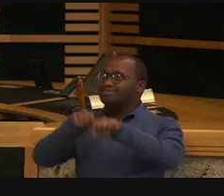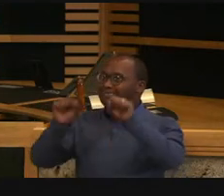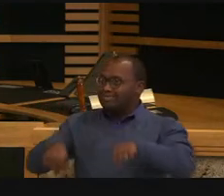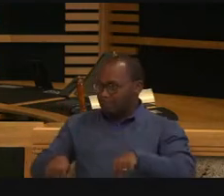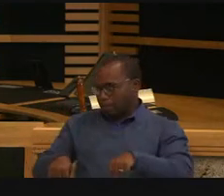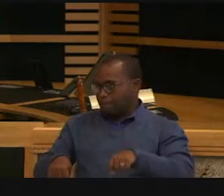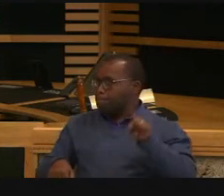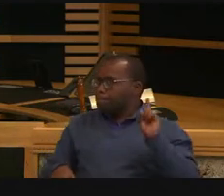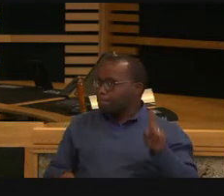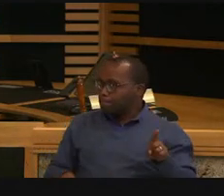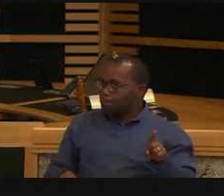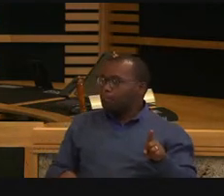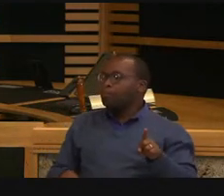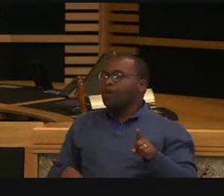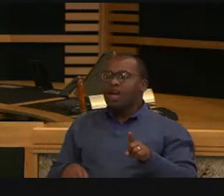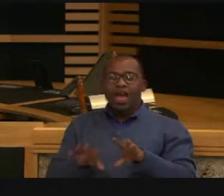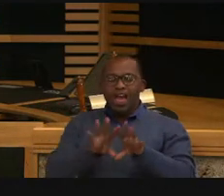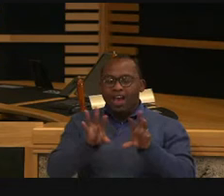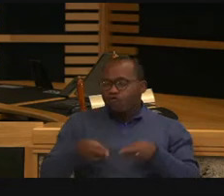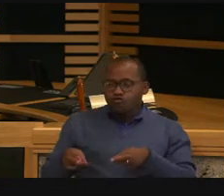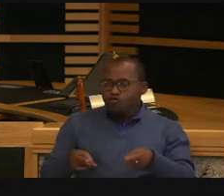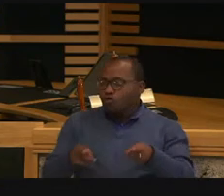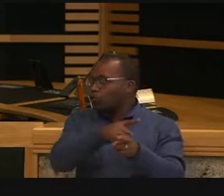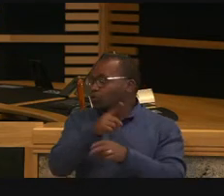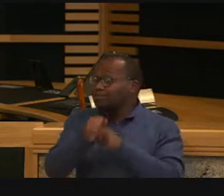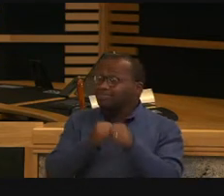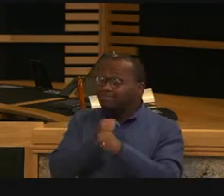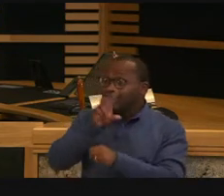traffic fatalities in the Western Cape in the year